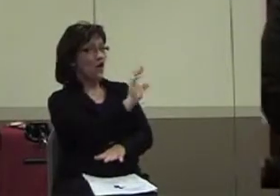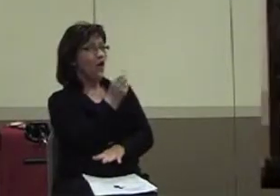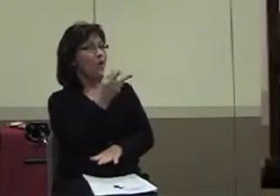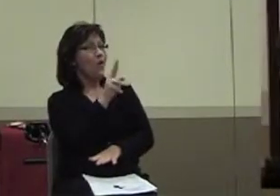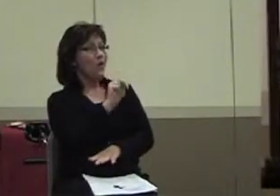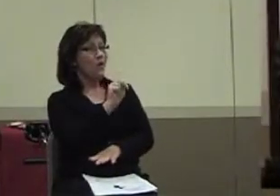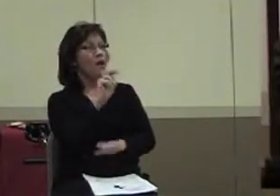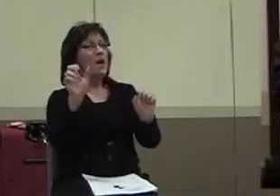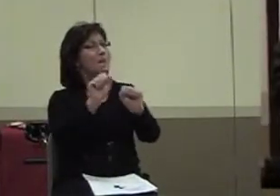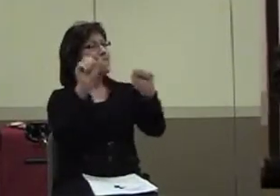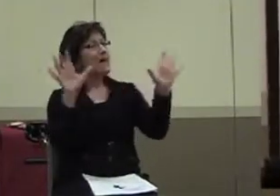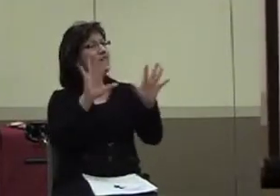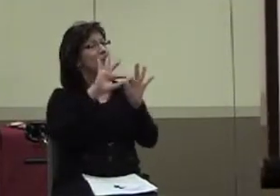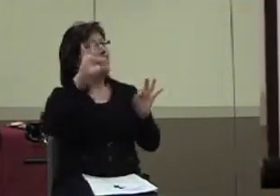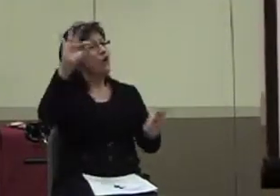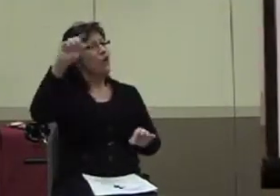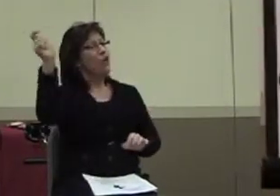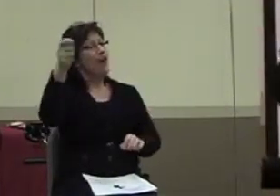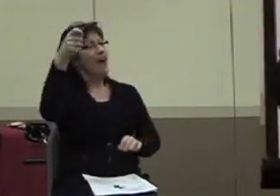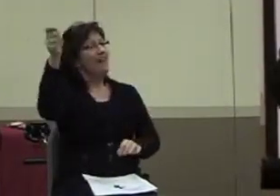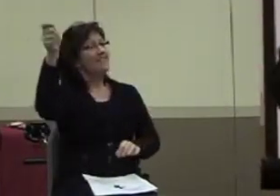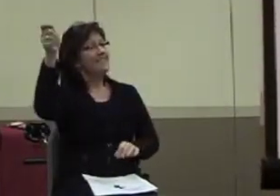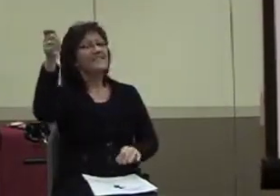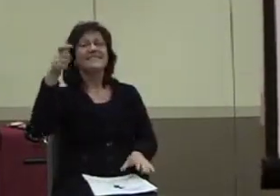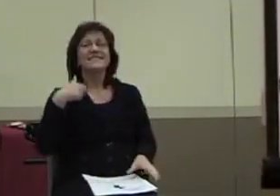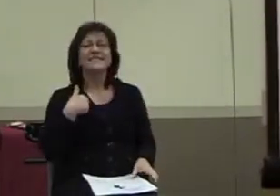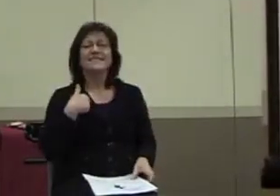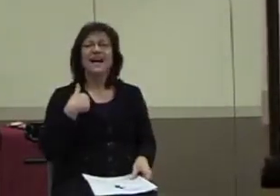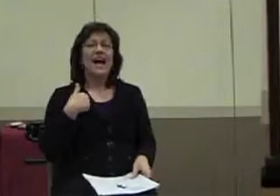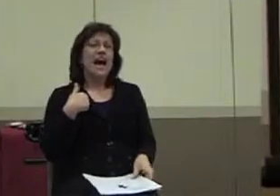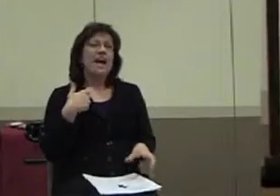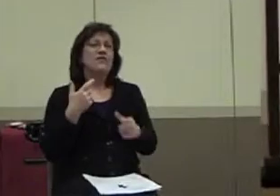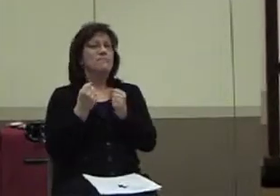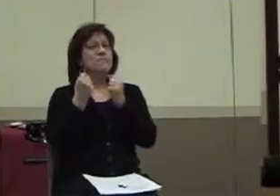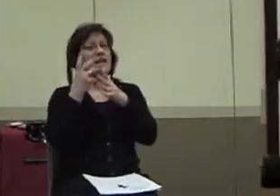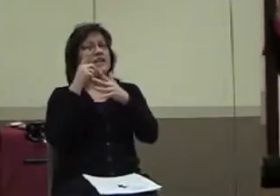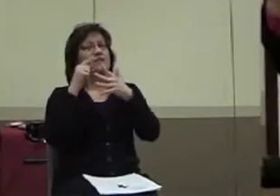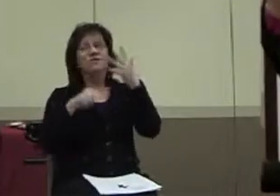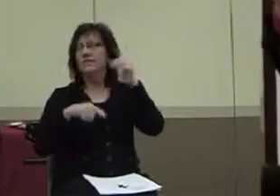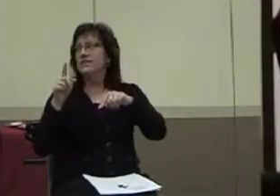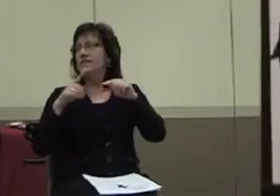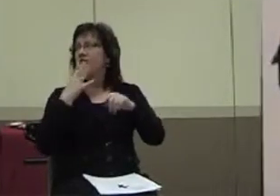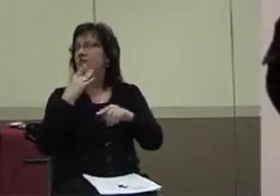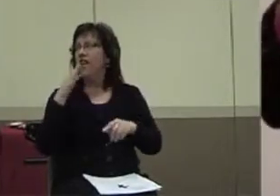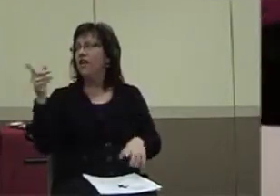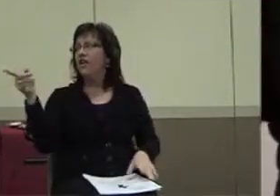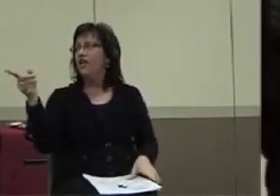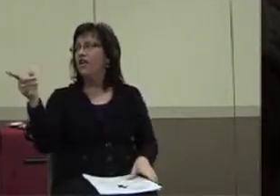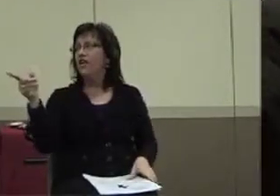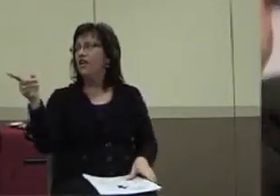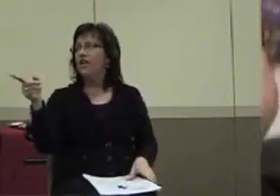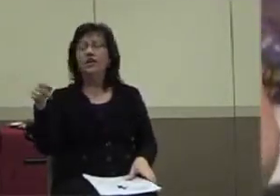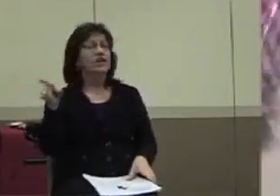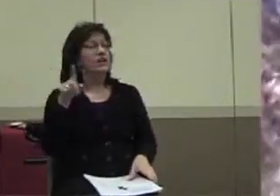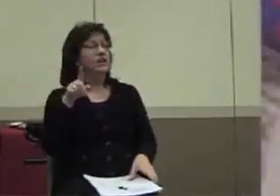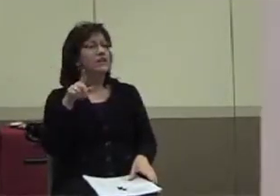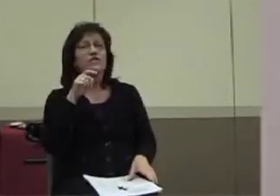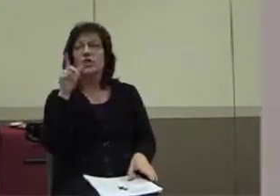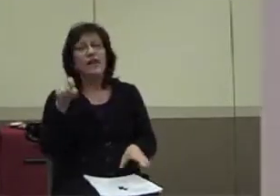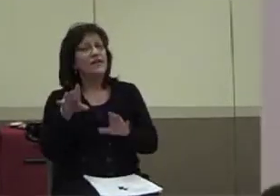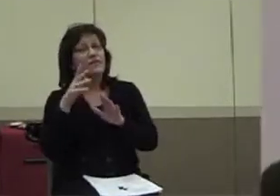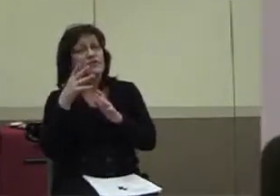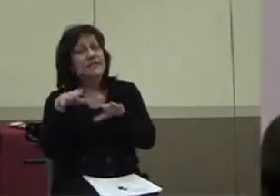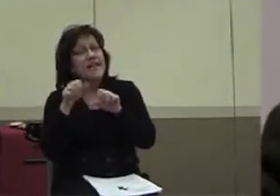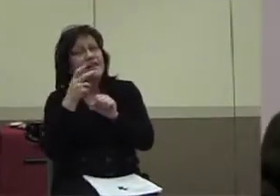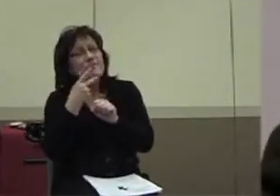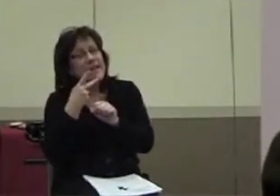magic wand. And I'm into choices, so there's lots of colors. I just want you to see. You have to open the packages. So you don't have to take a pink one. You can